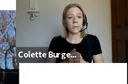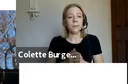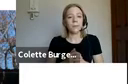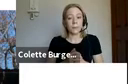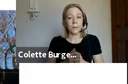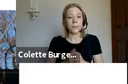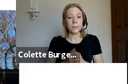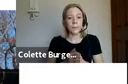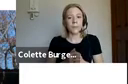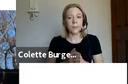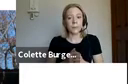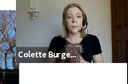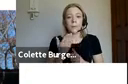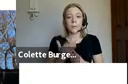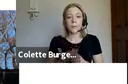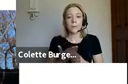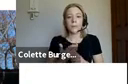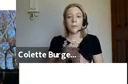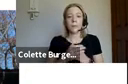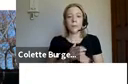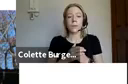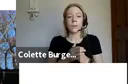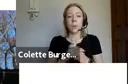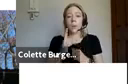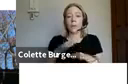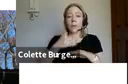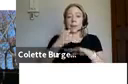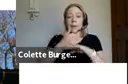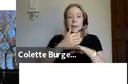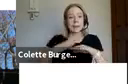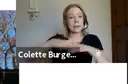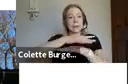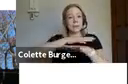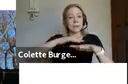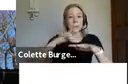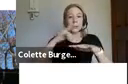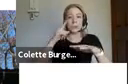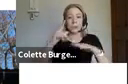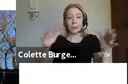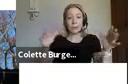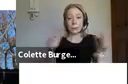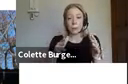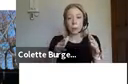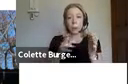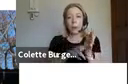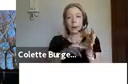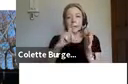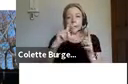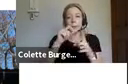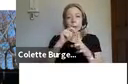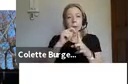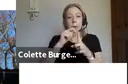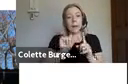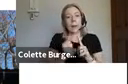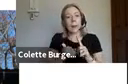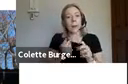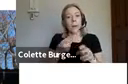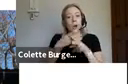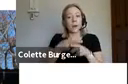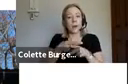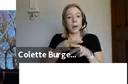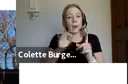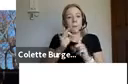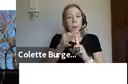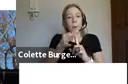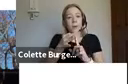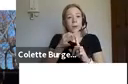And here's one of the settings. You can see how small the NCP is, the neighborhood care point. And there's Ollie